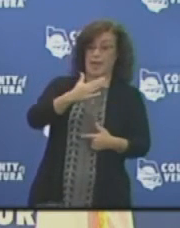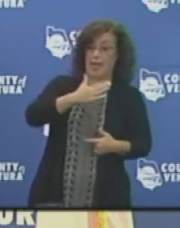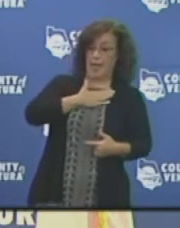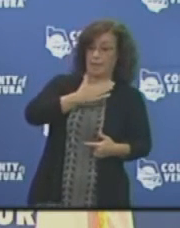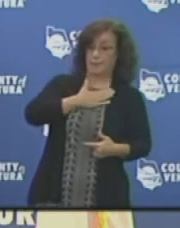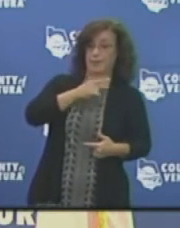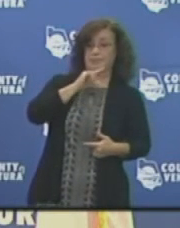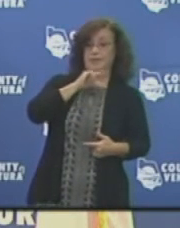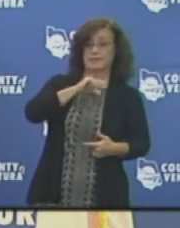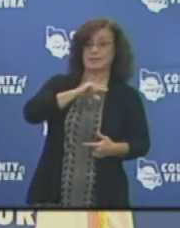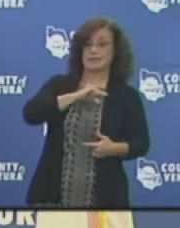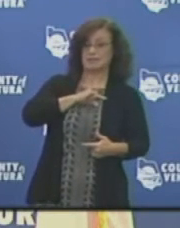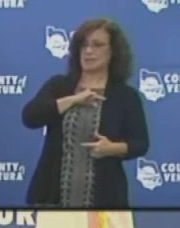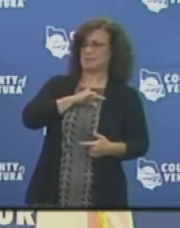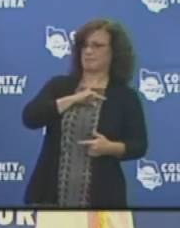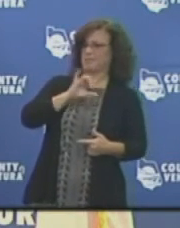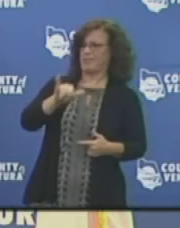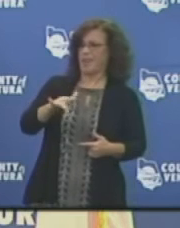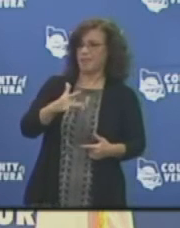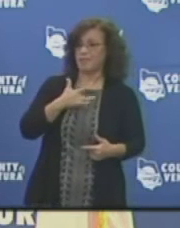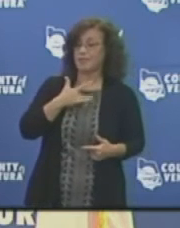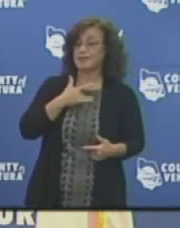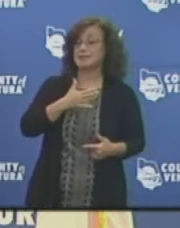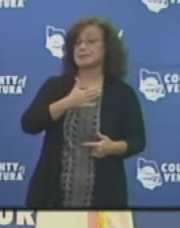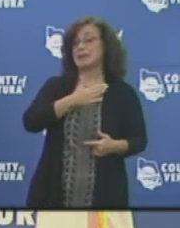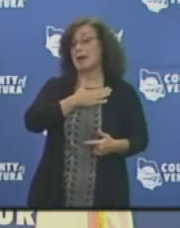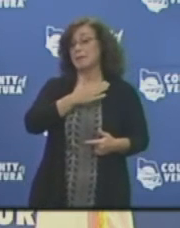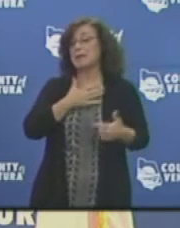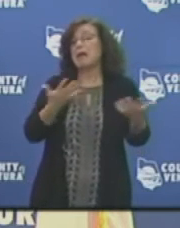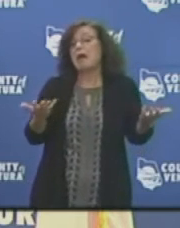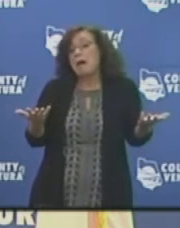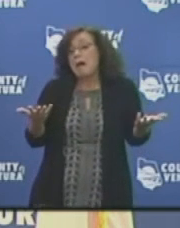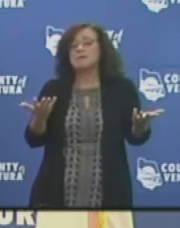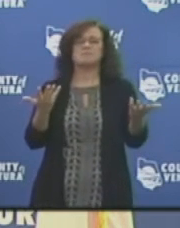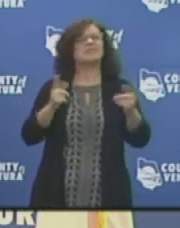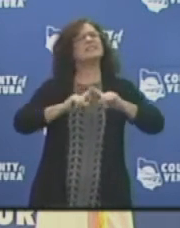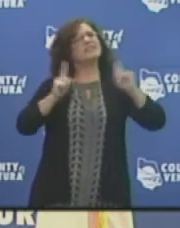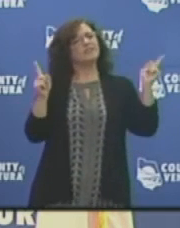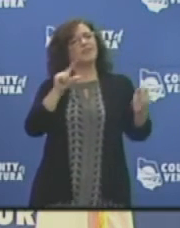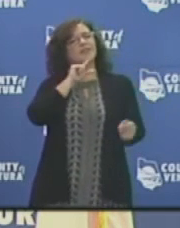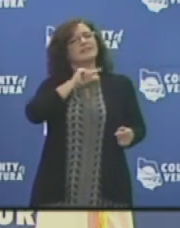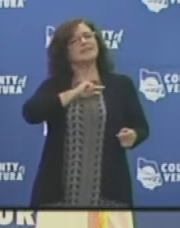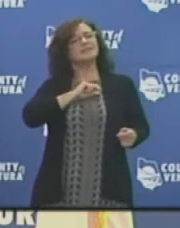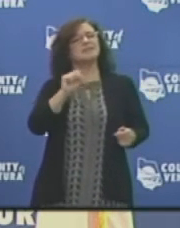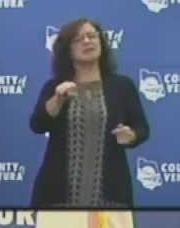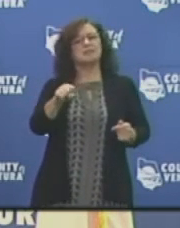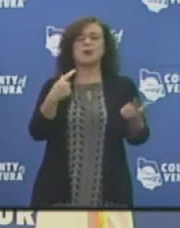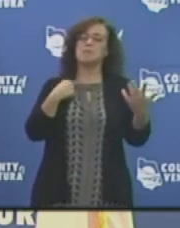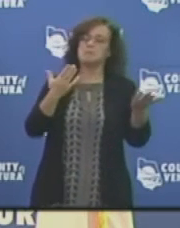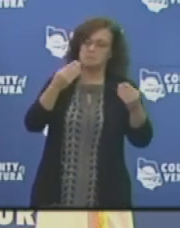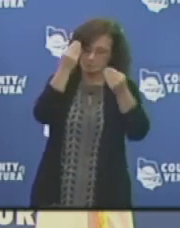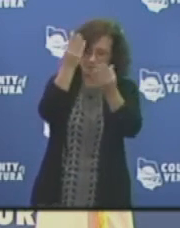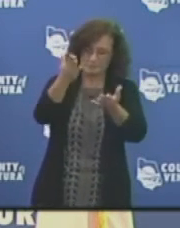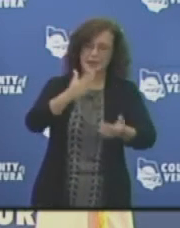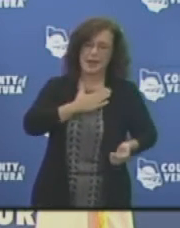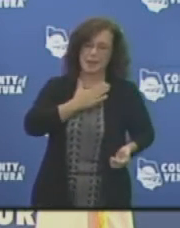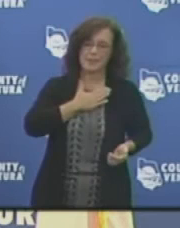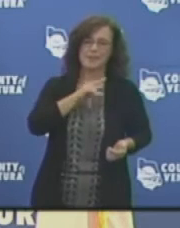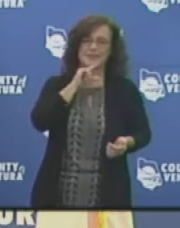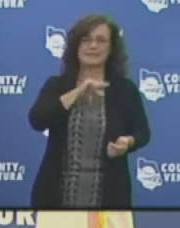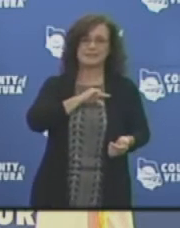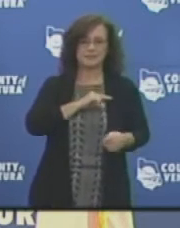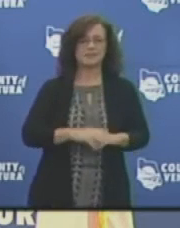most of us, but happy Thanksgiving. This is my favorite holiday. It reminds me of